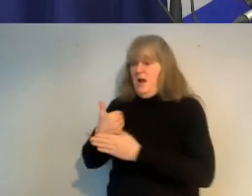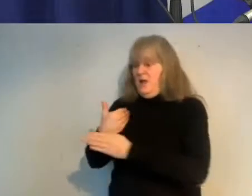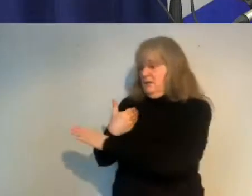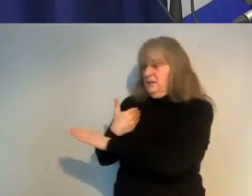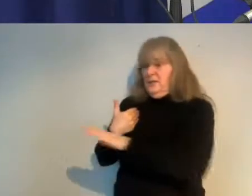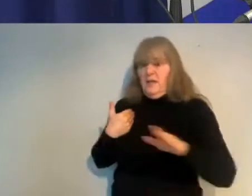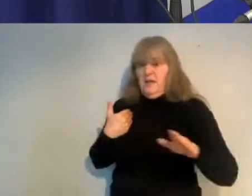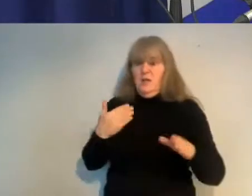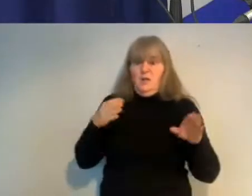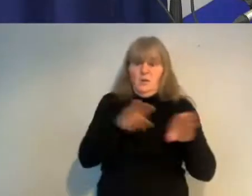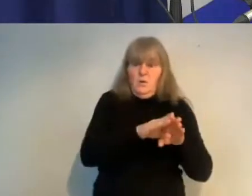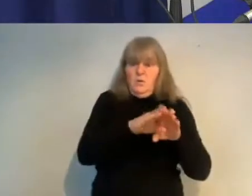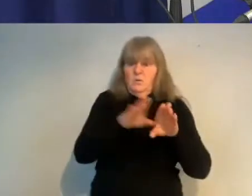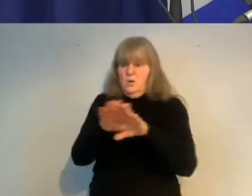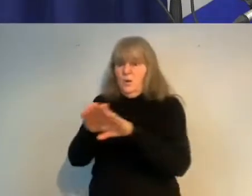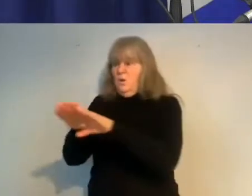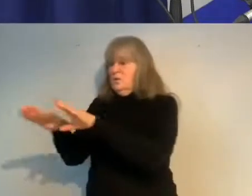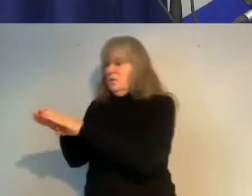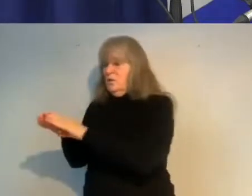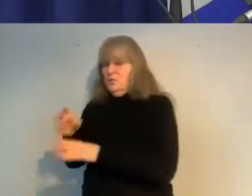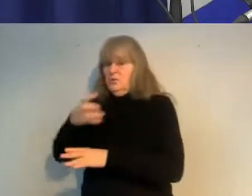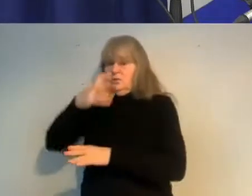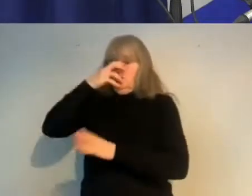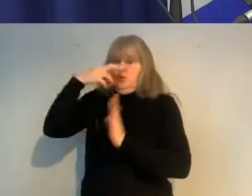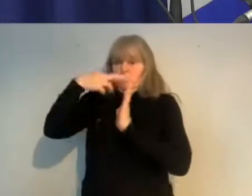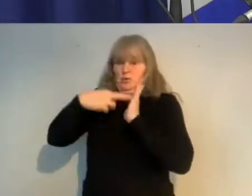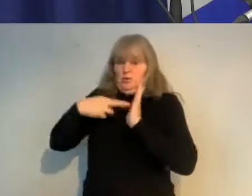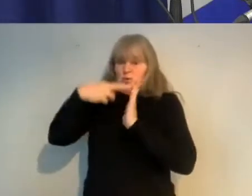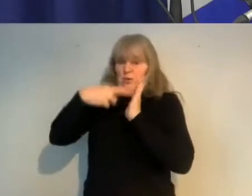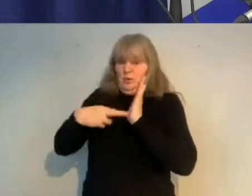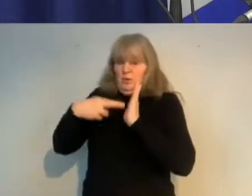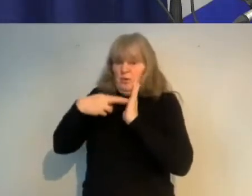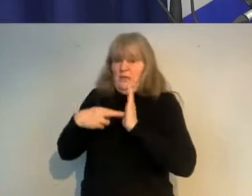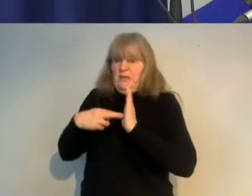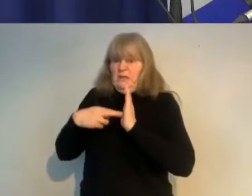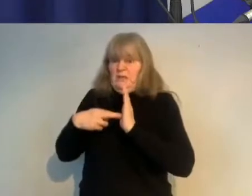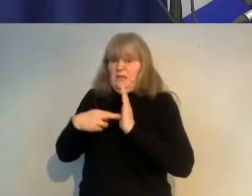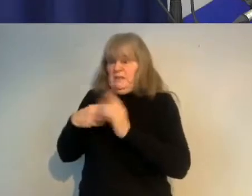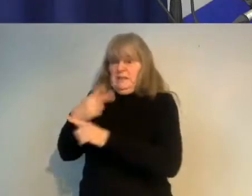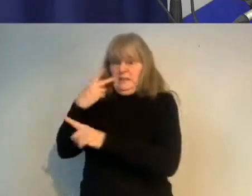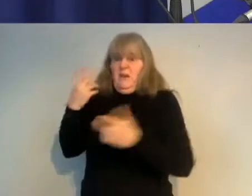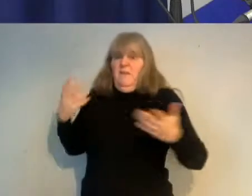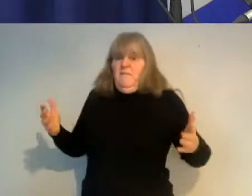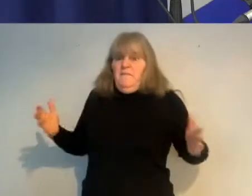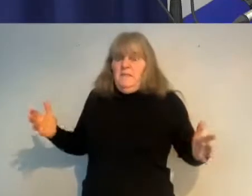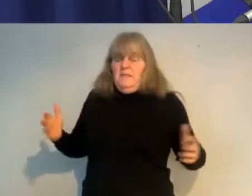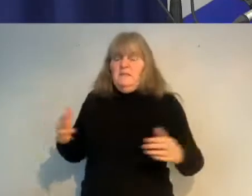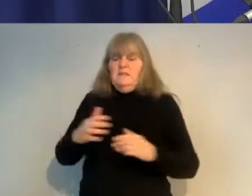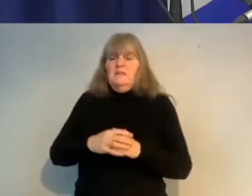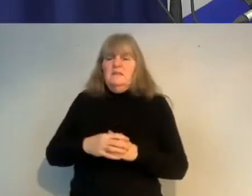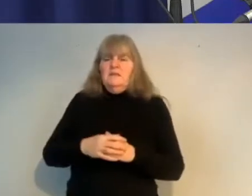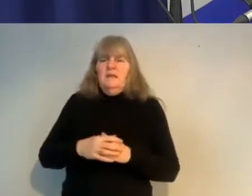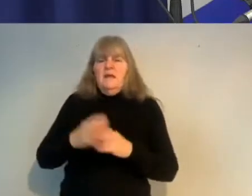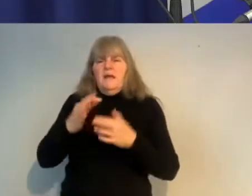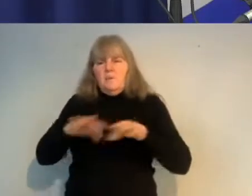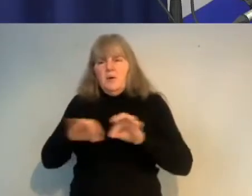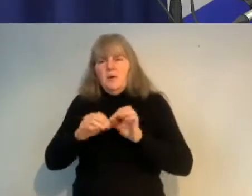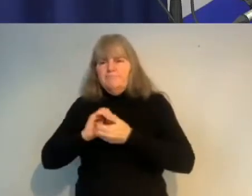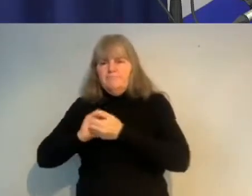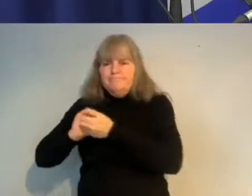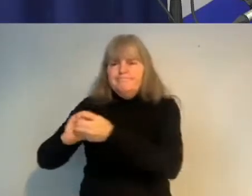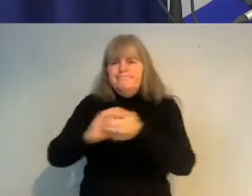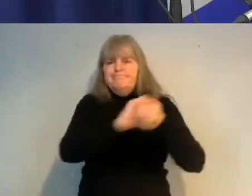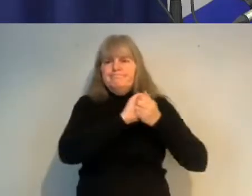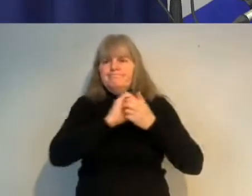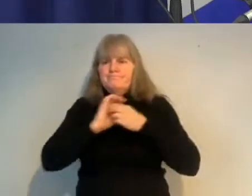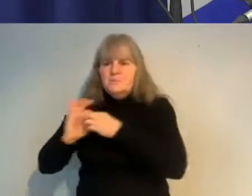take even more stringent measures. We need to work together to prevent that happening here in